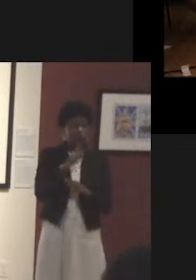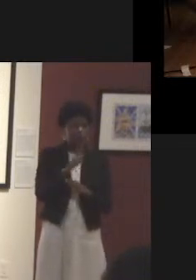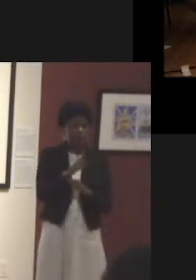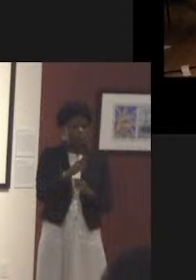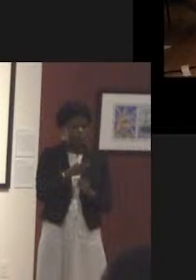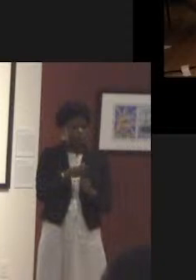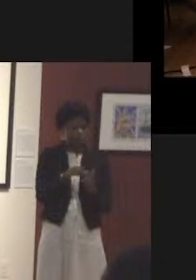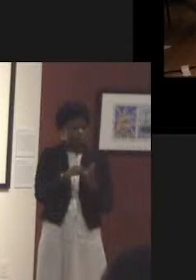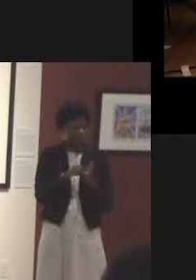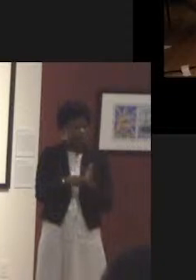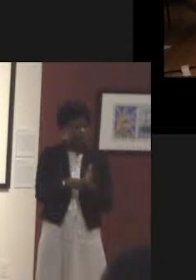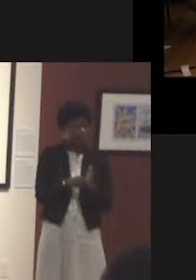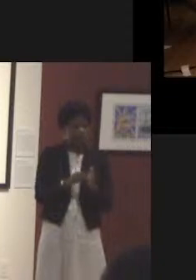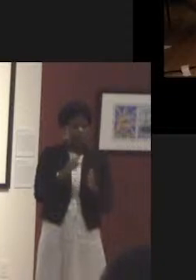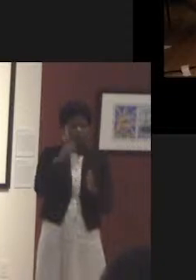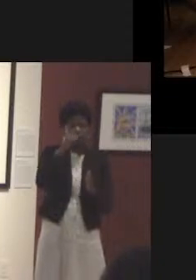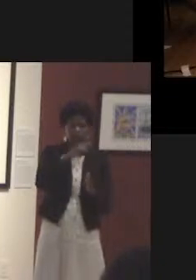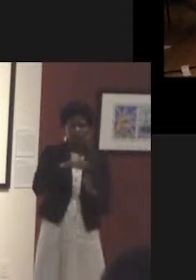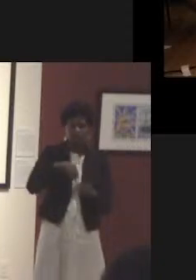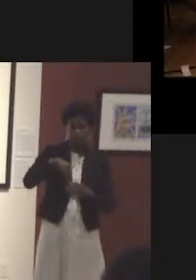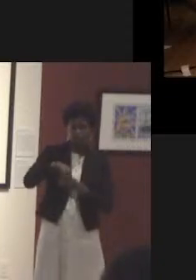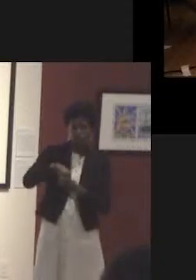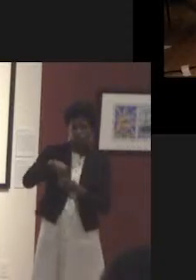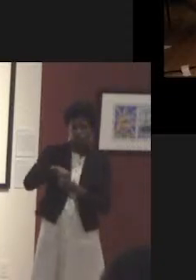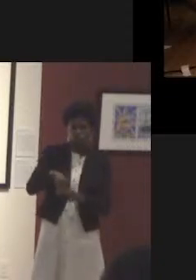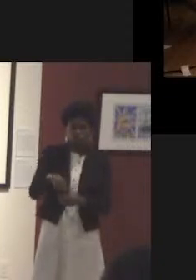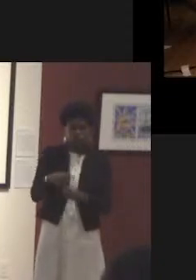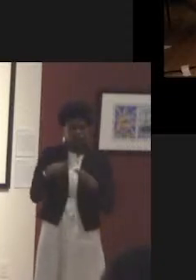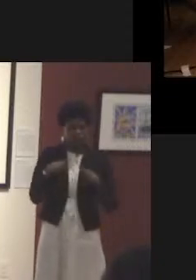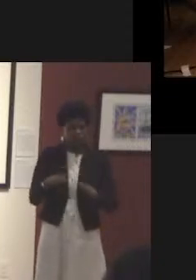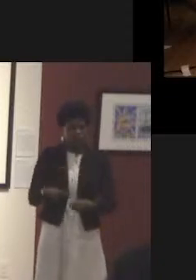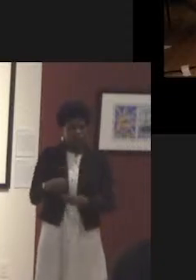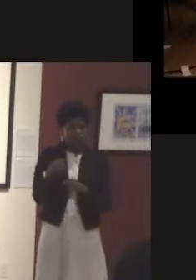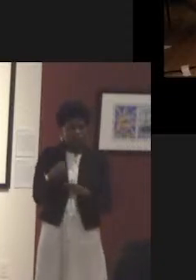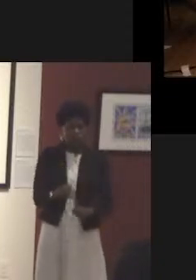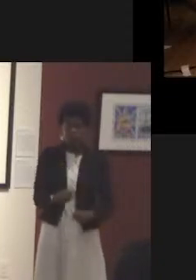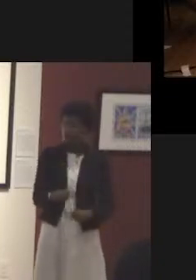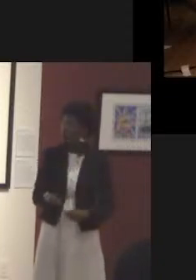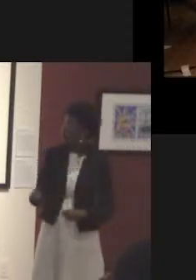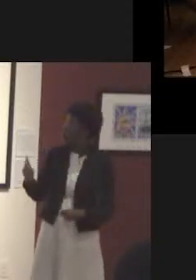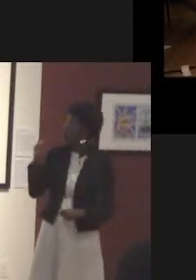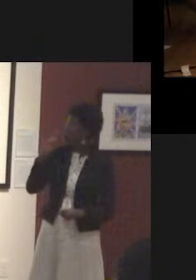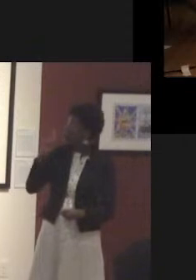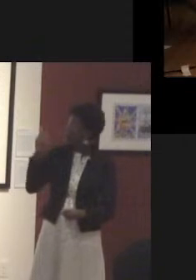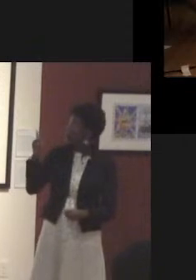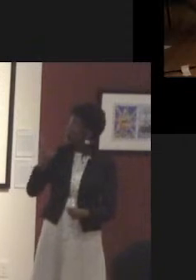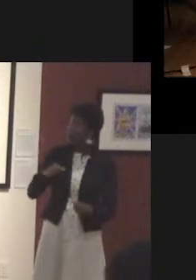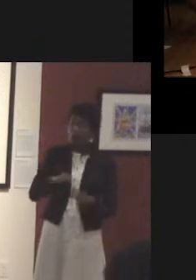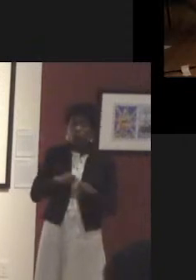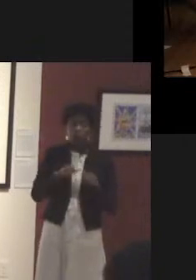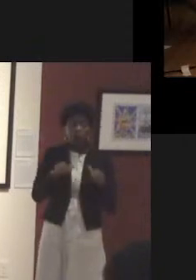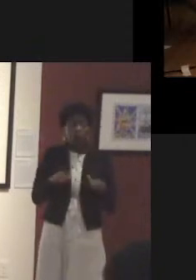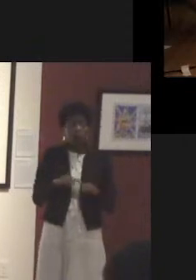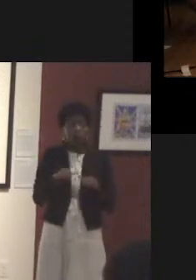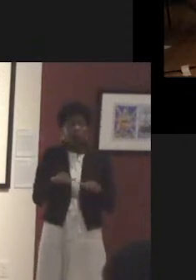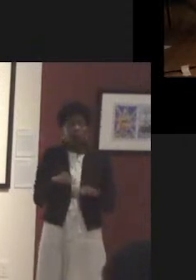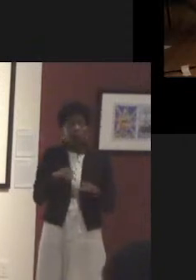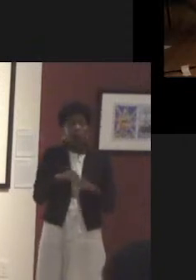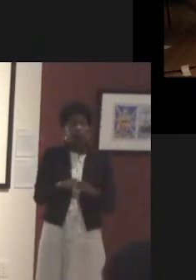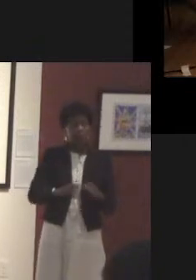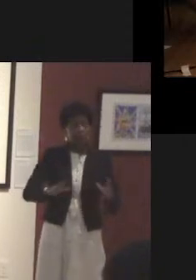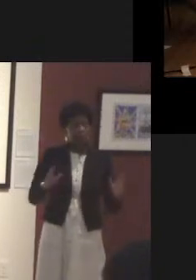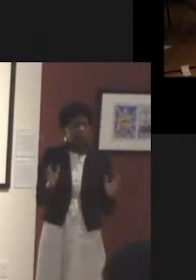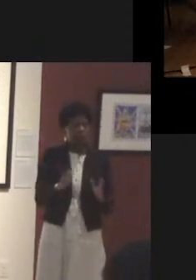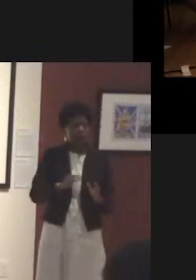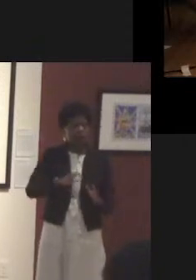innate physical strength. So you're looking here at a performance that took place inside a small Chicago gallery,